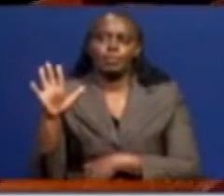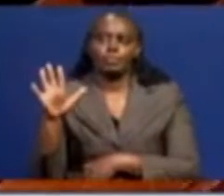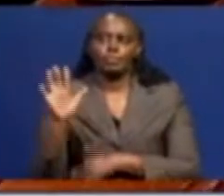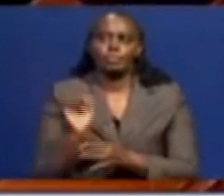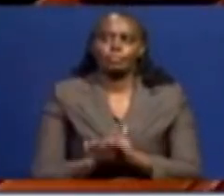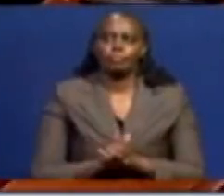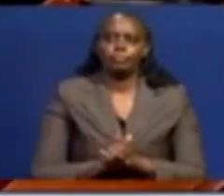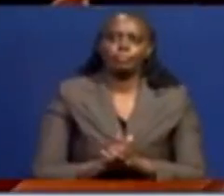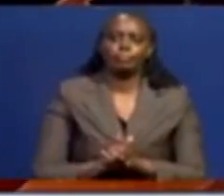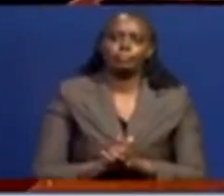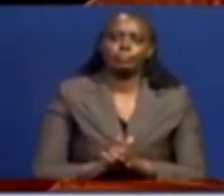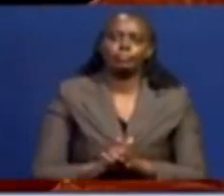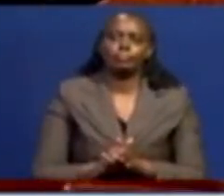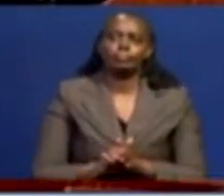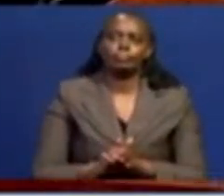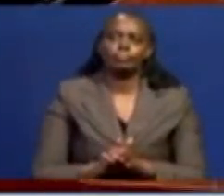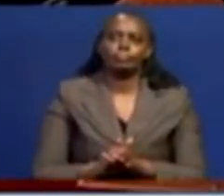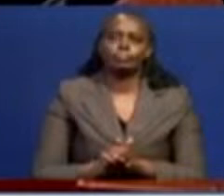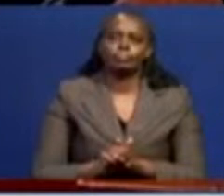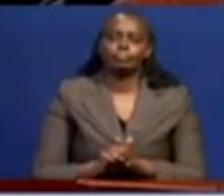5.